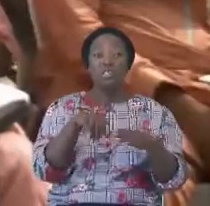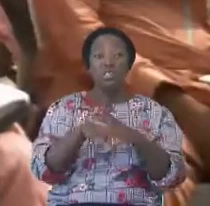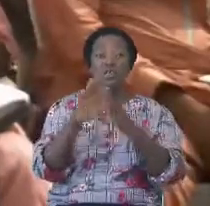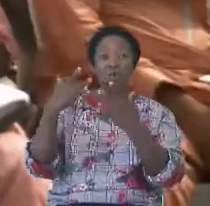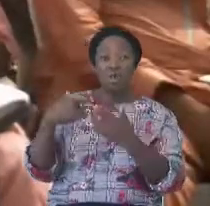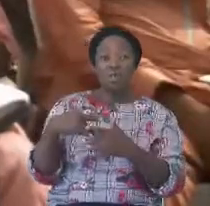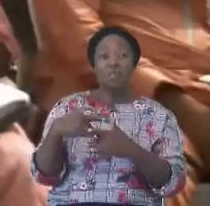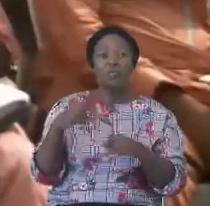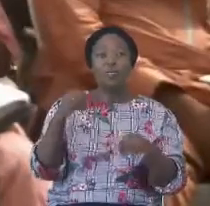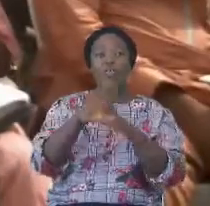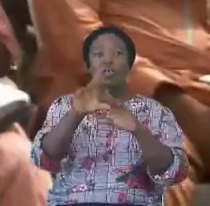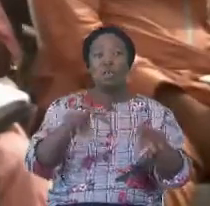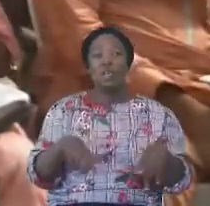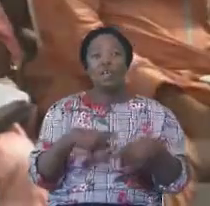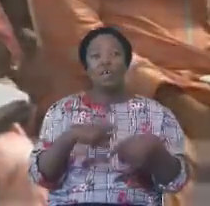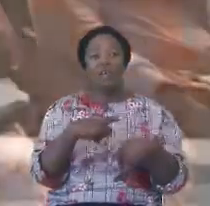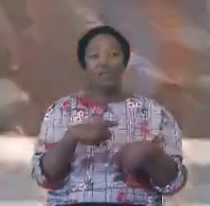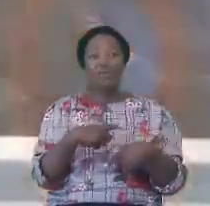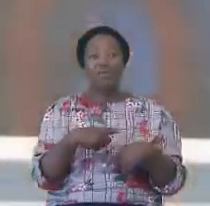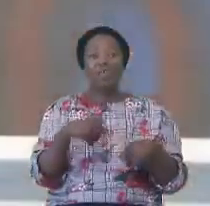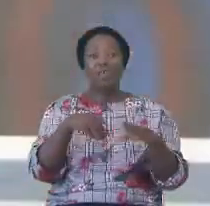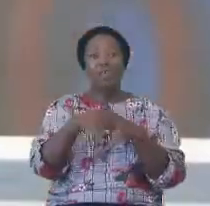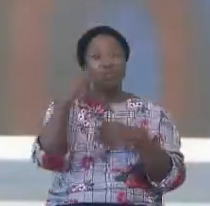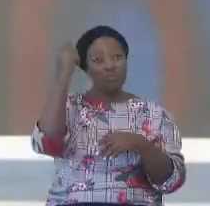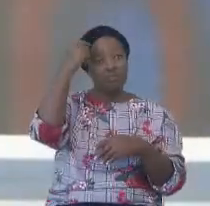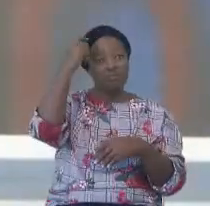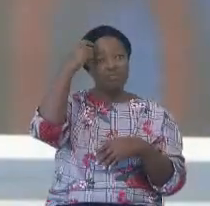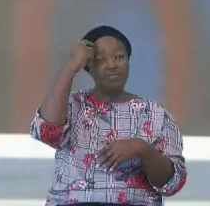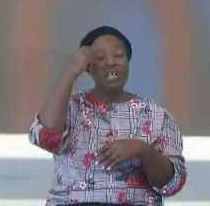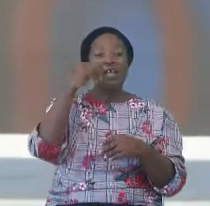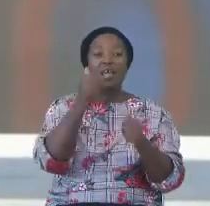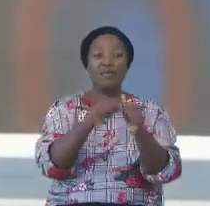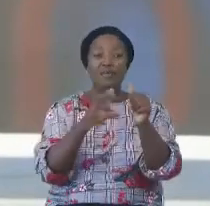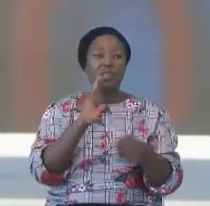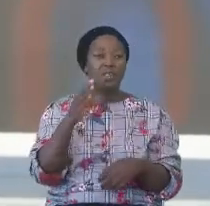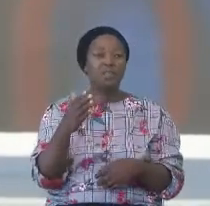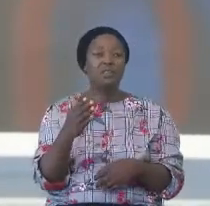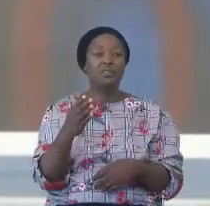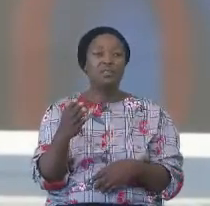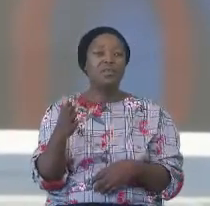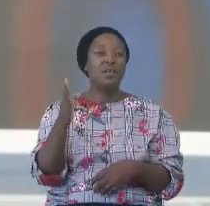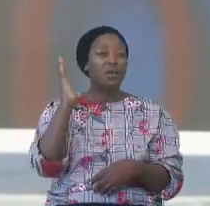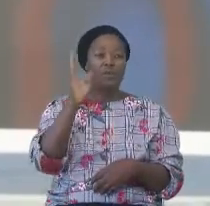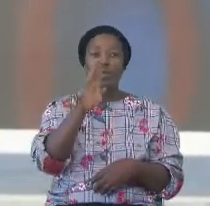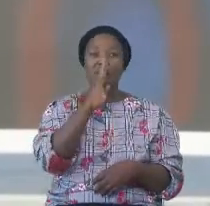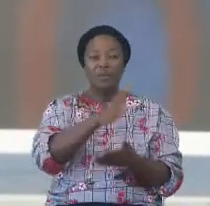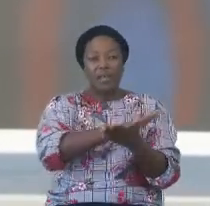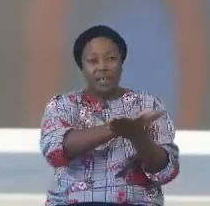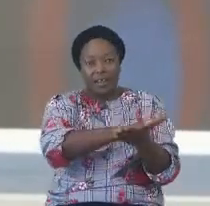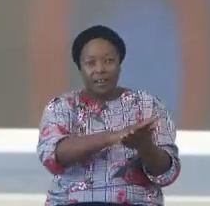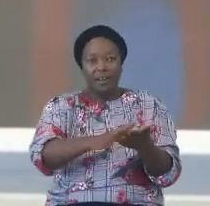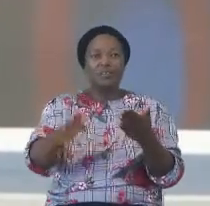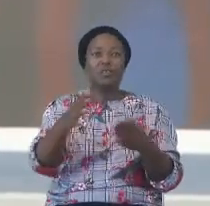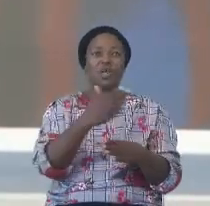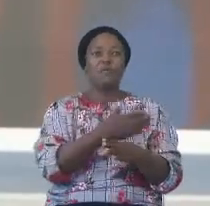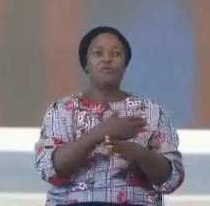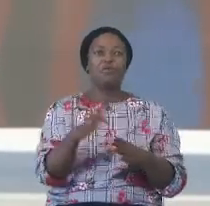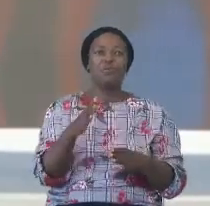guilt and all the condemnation in your heart, in your life, in your